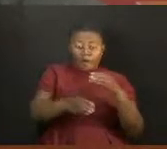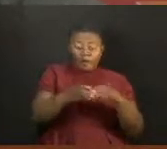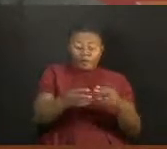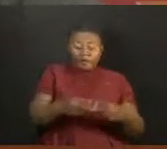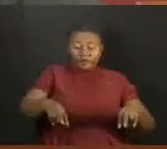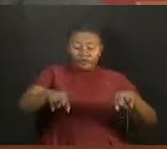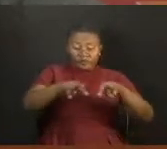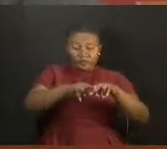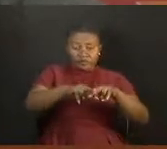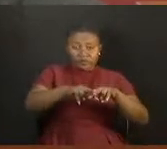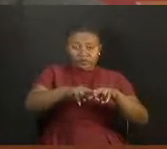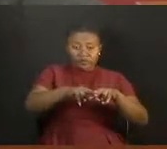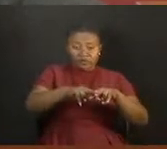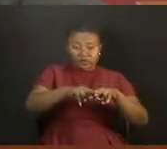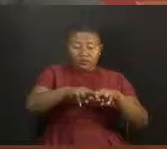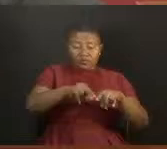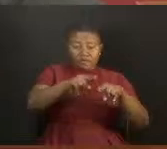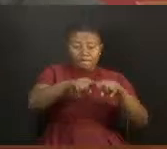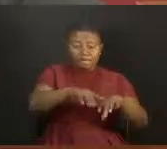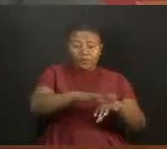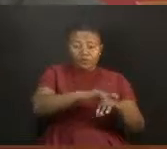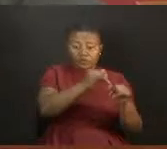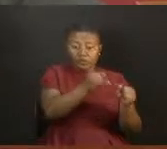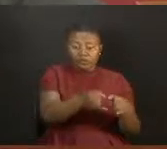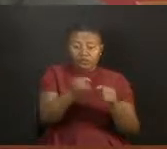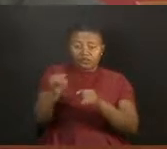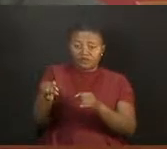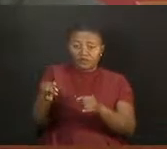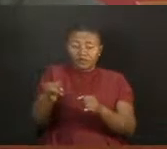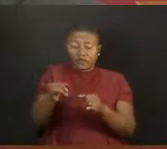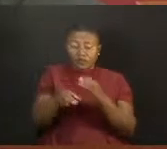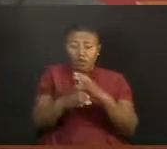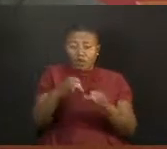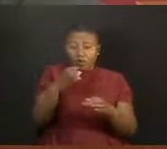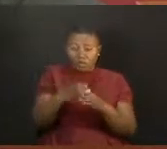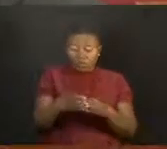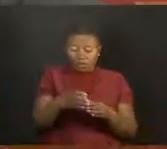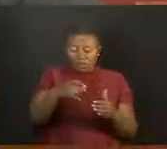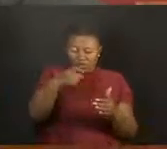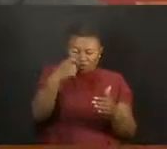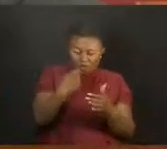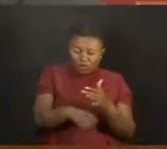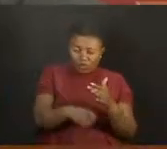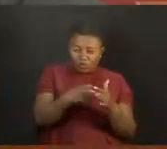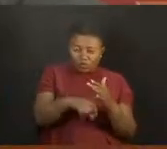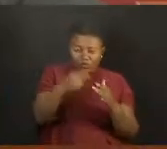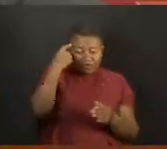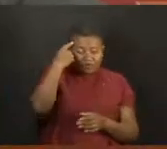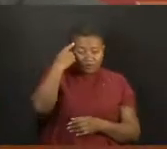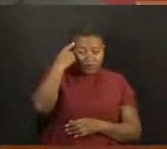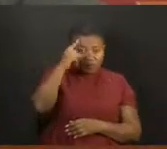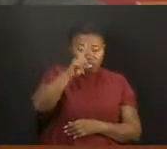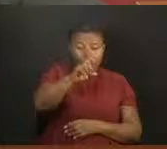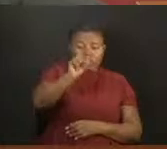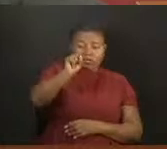various contracts that have been signed under the project, the cost per square meter now come to